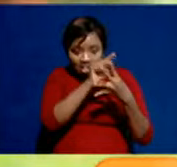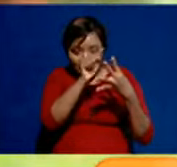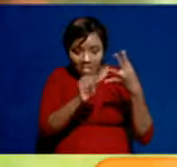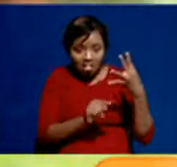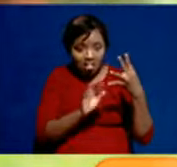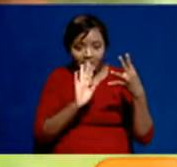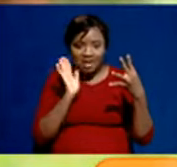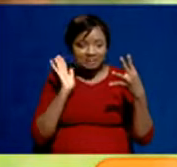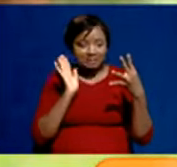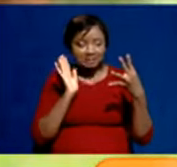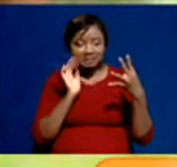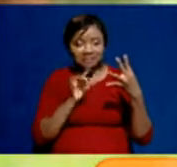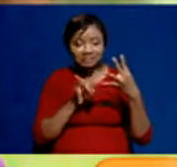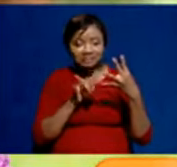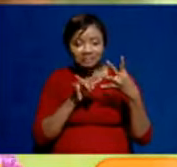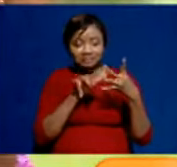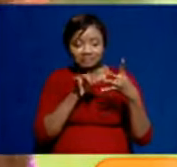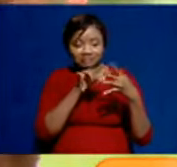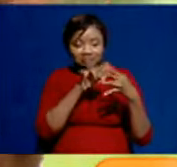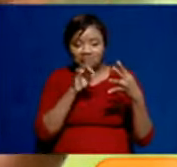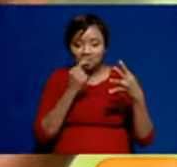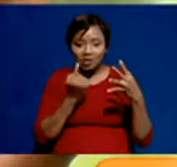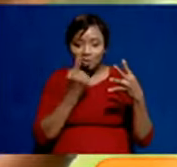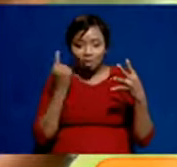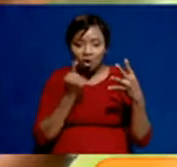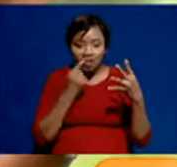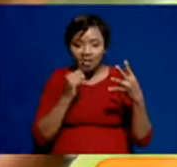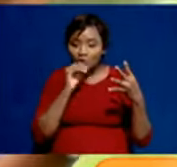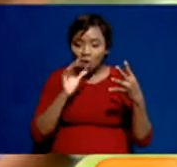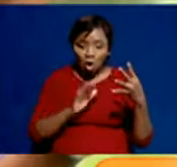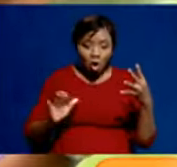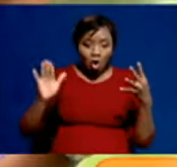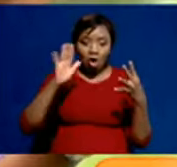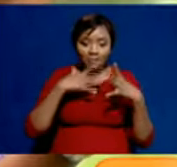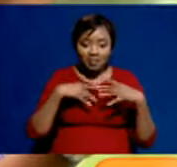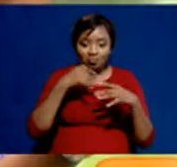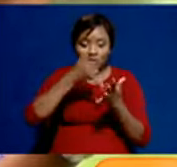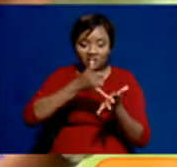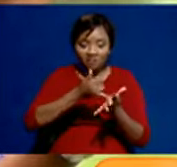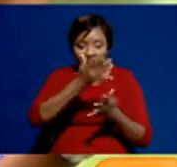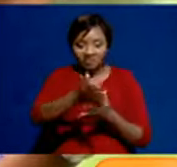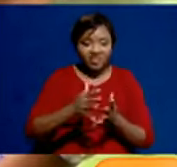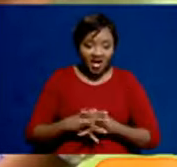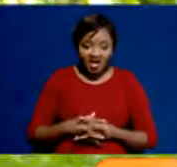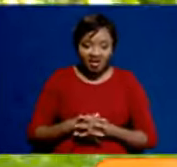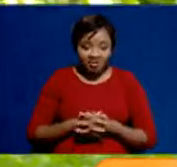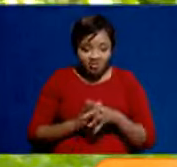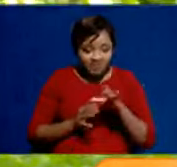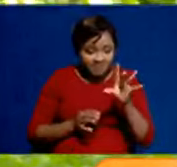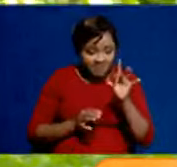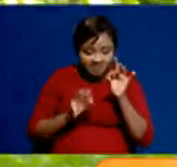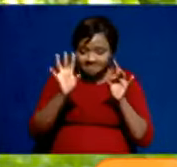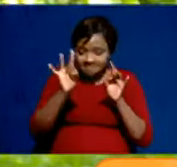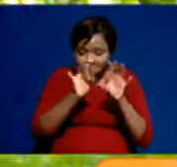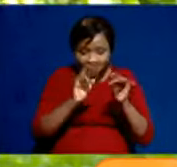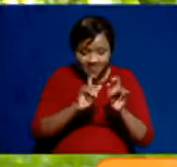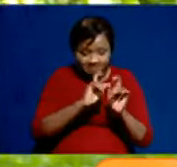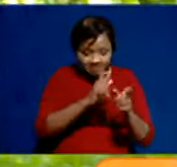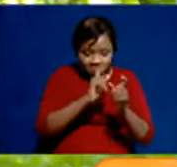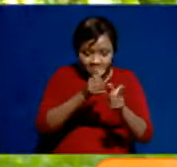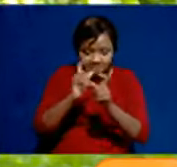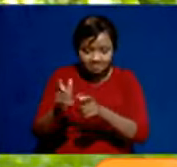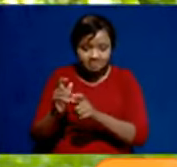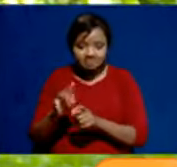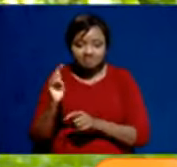definitely, because it is not everybody was able to participate. You see? Let me take you back to the question of